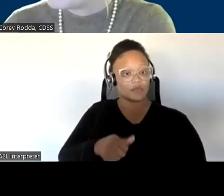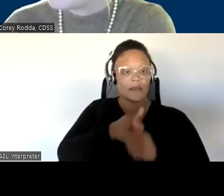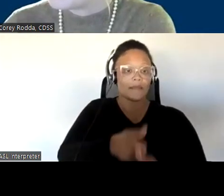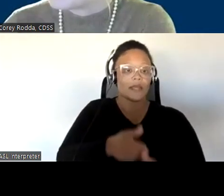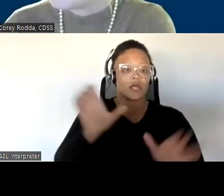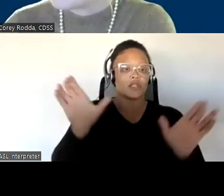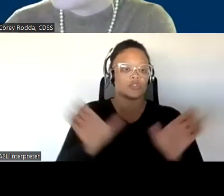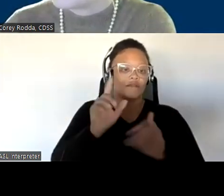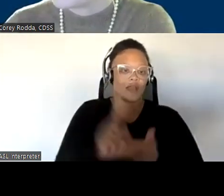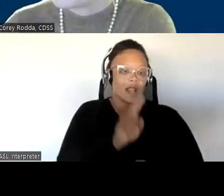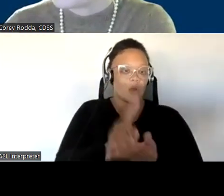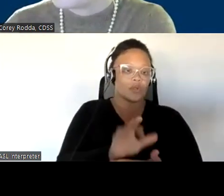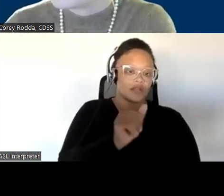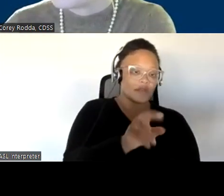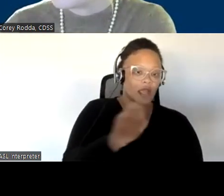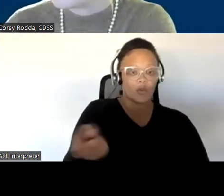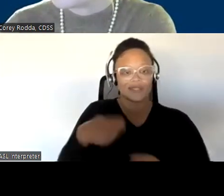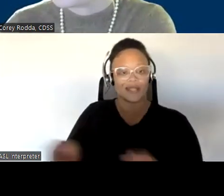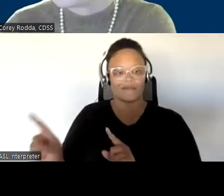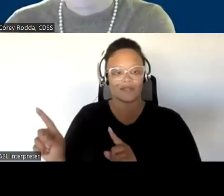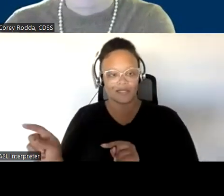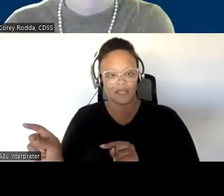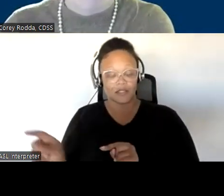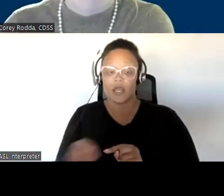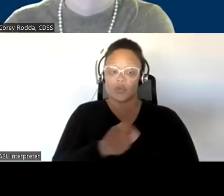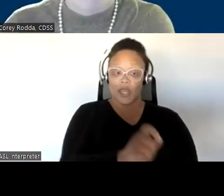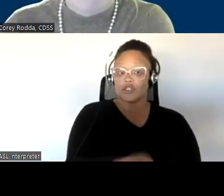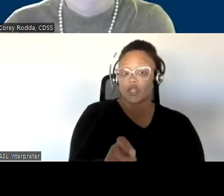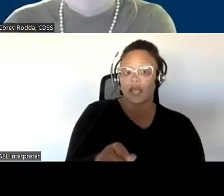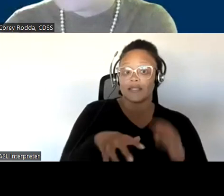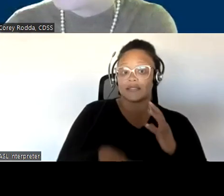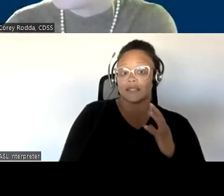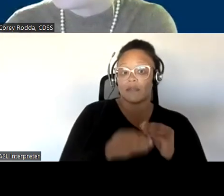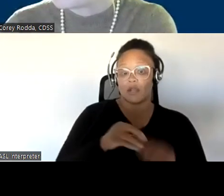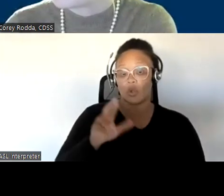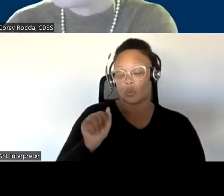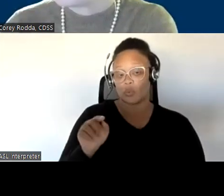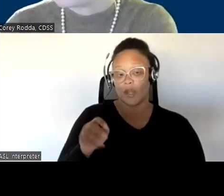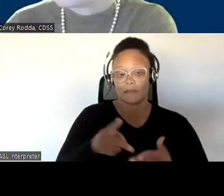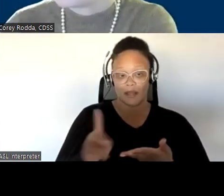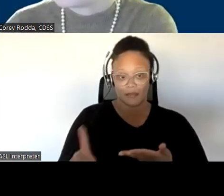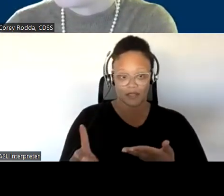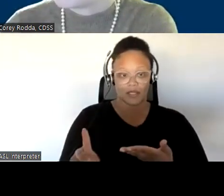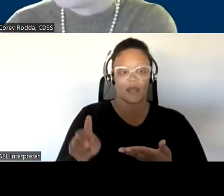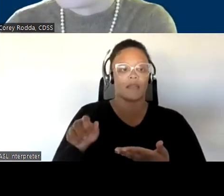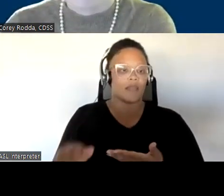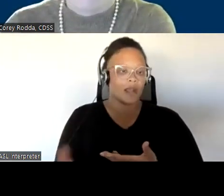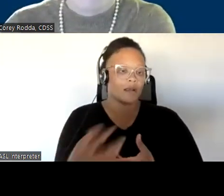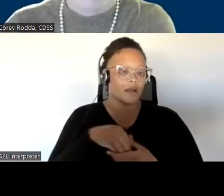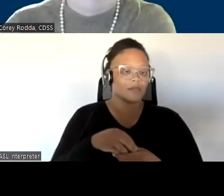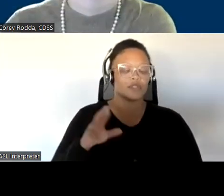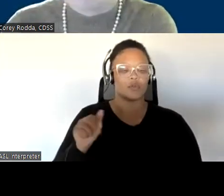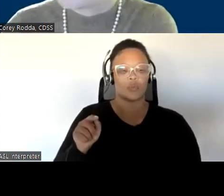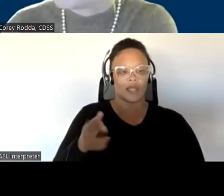rather than attendance. And you can also indicate that you received supplemental rate payments, which encompass the rate increases that went into effect